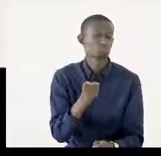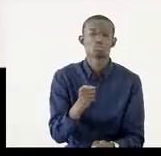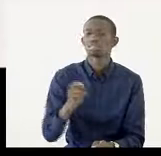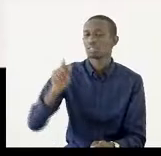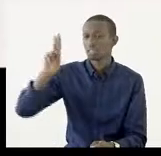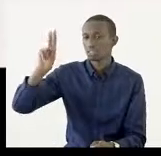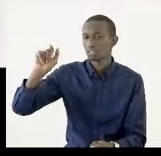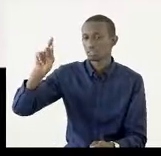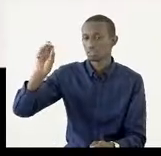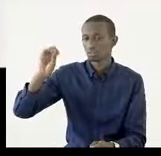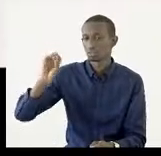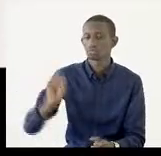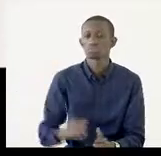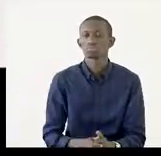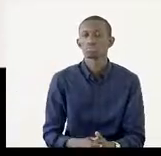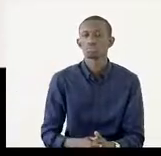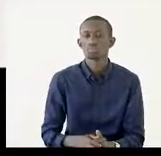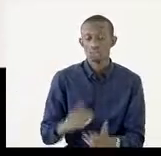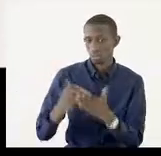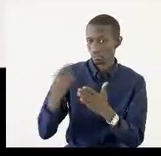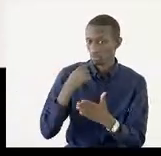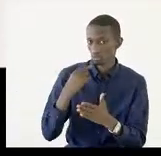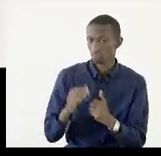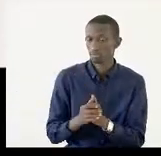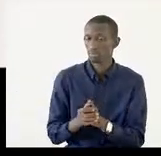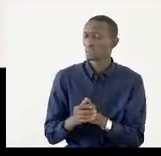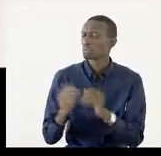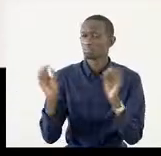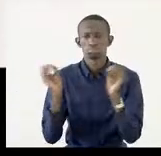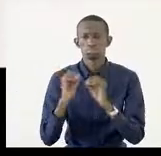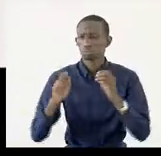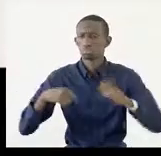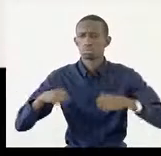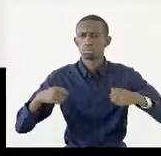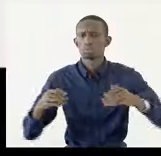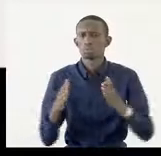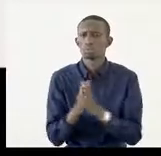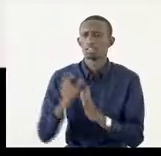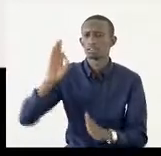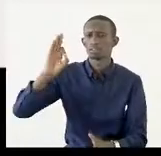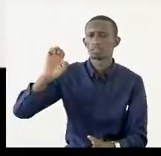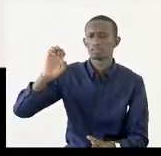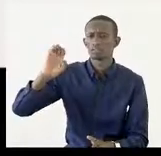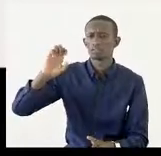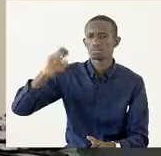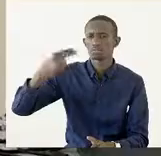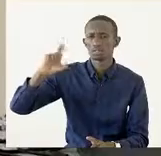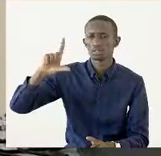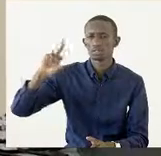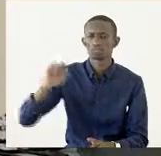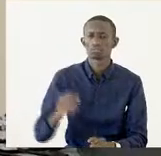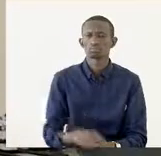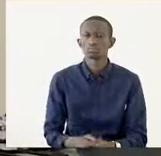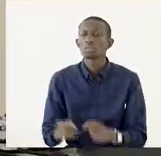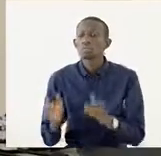ketones, as we have said, ketones do not react with fairing solution. Aromatic